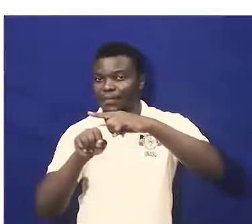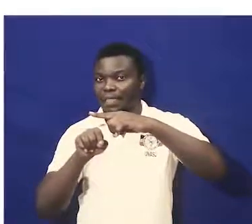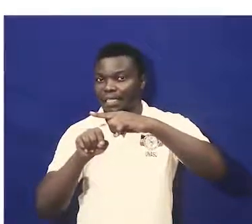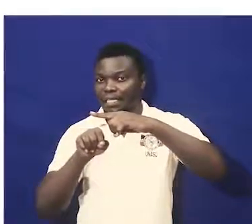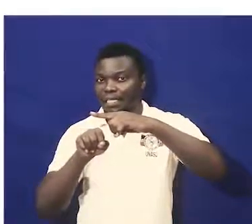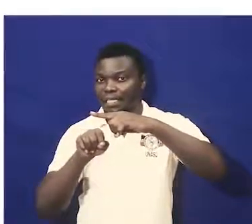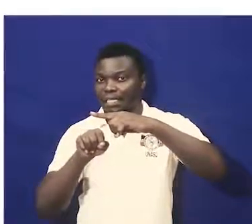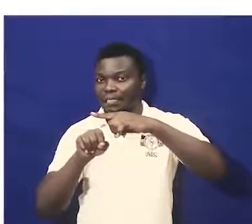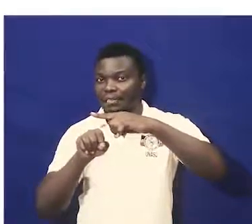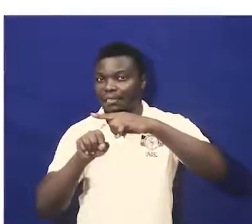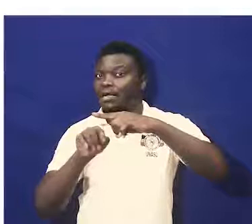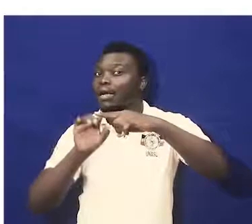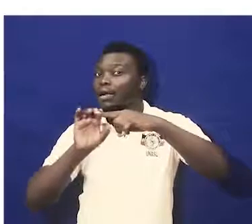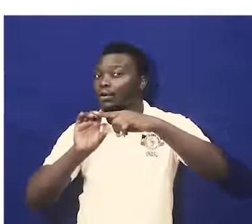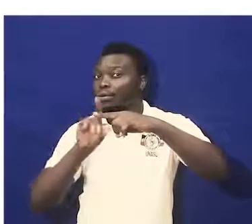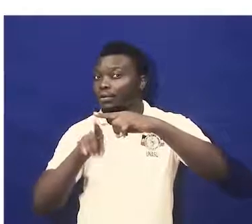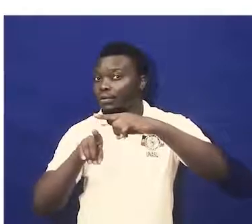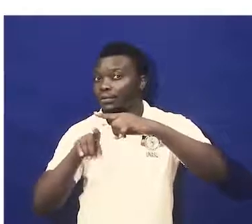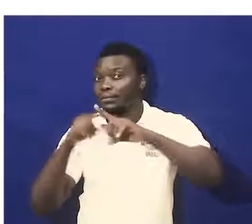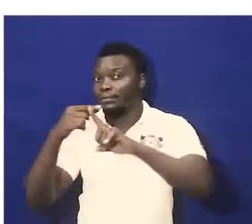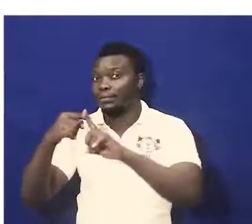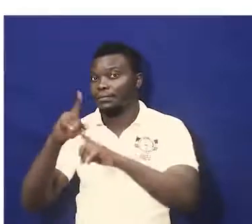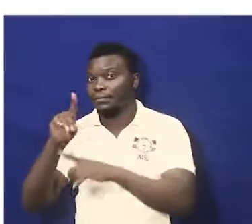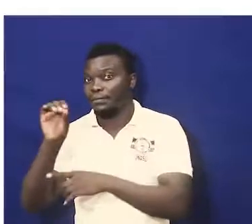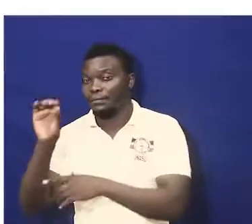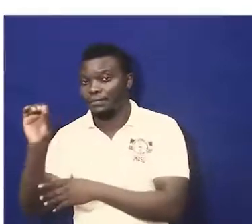by 100.